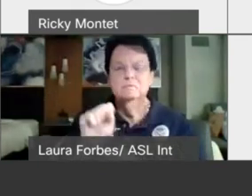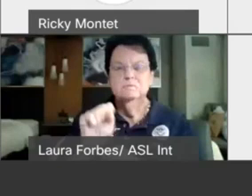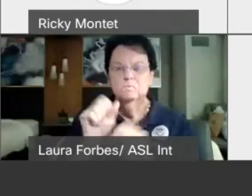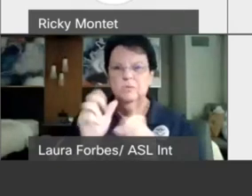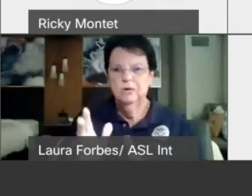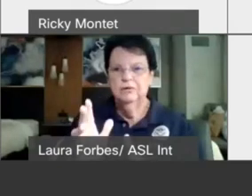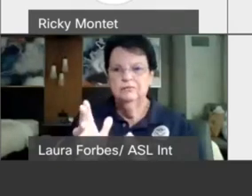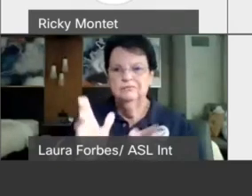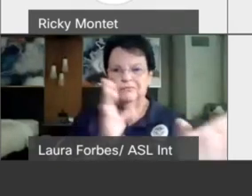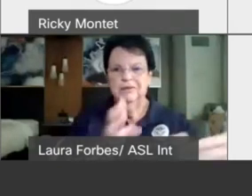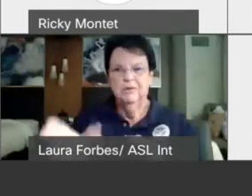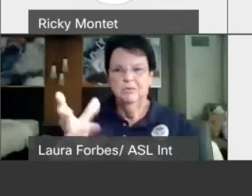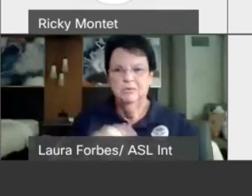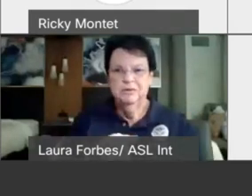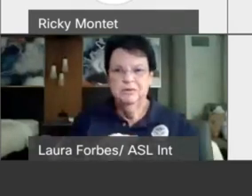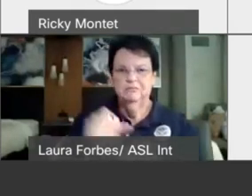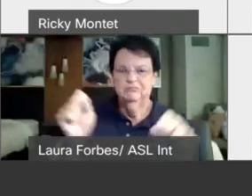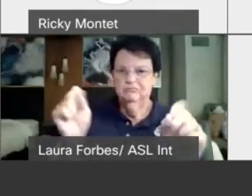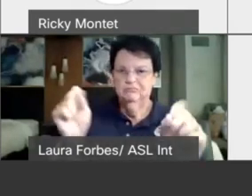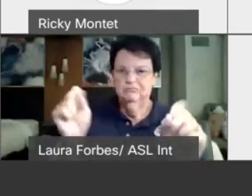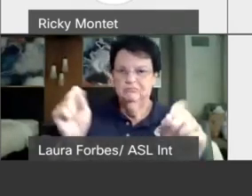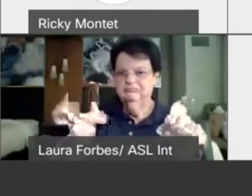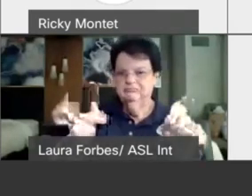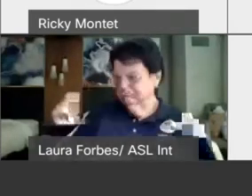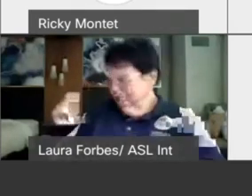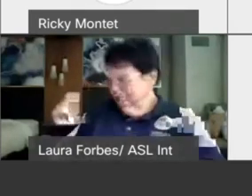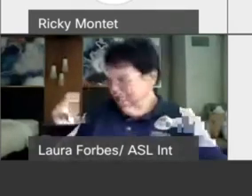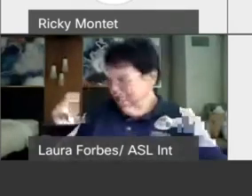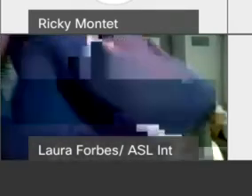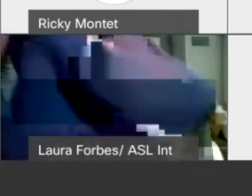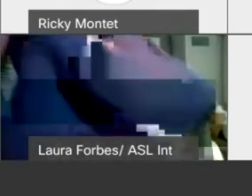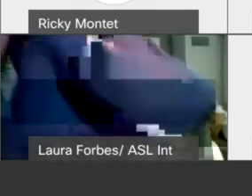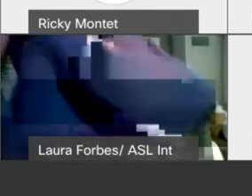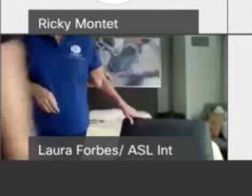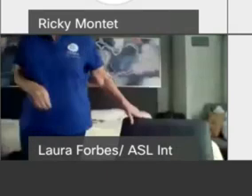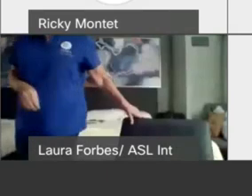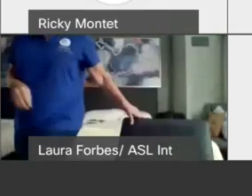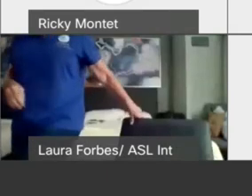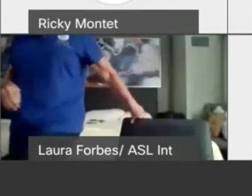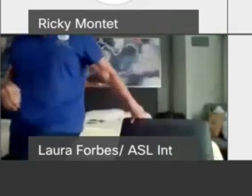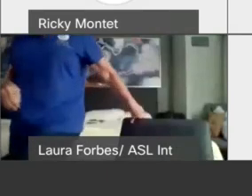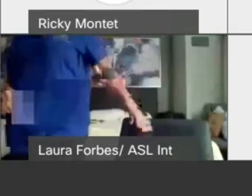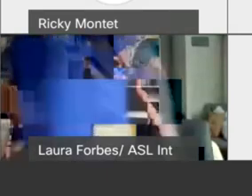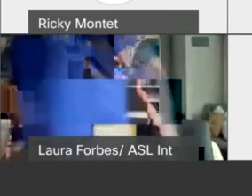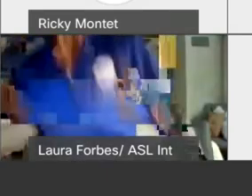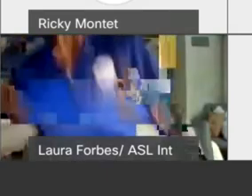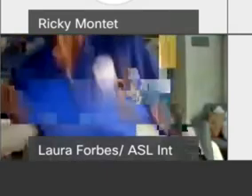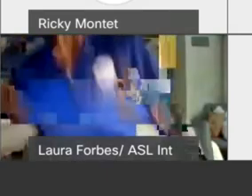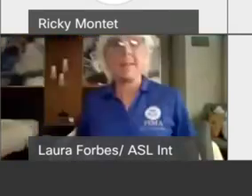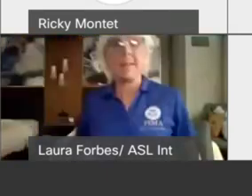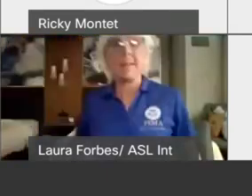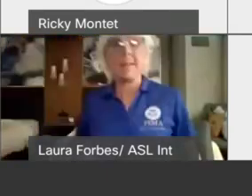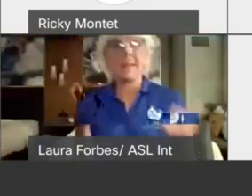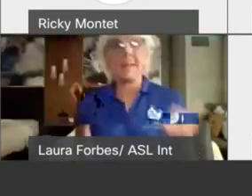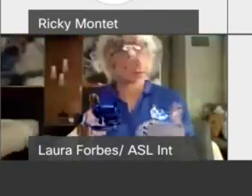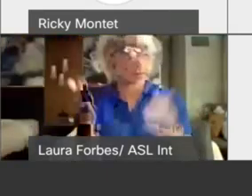in the order they're received. Okay, that's fine. Now to the next question. We